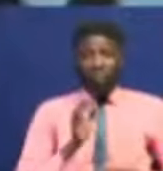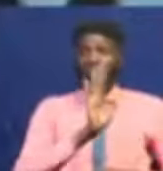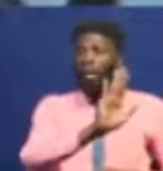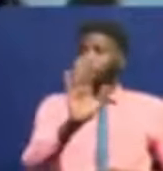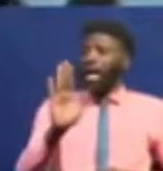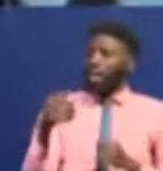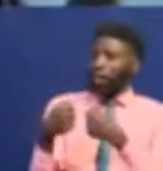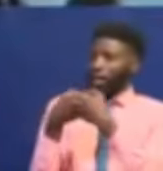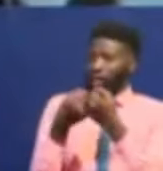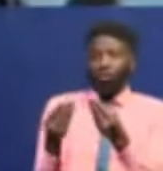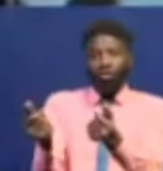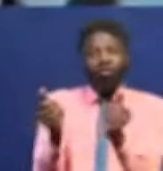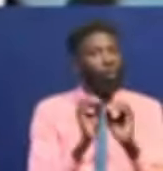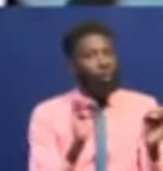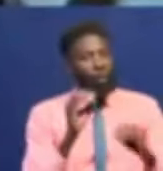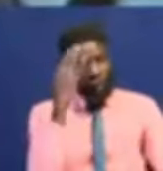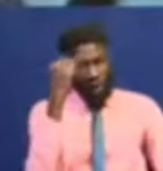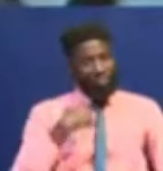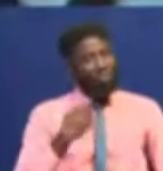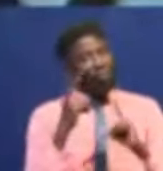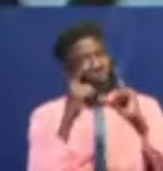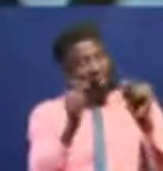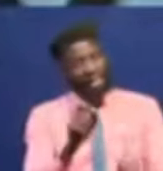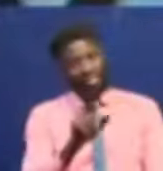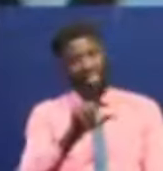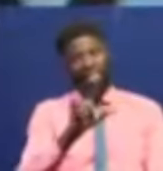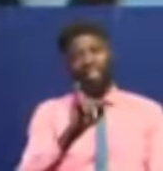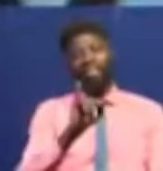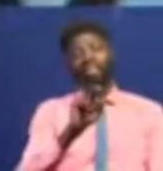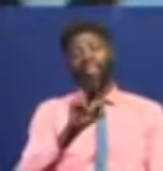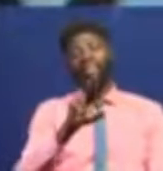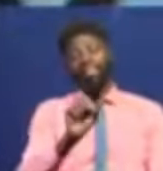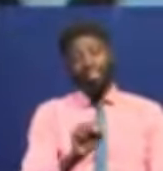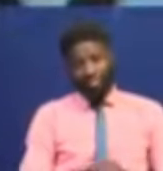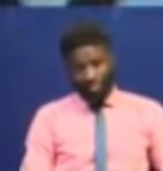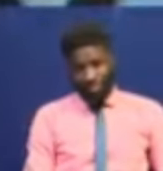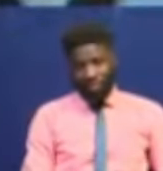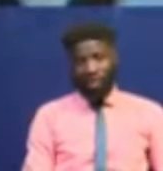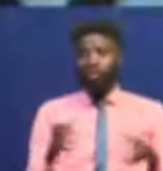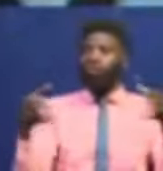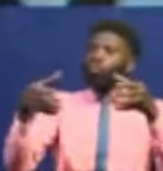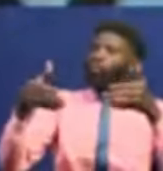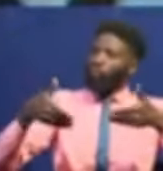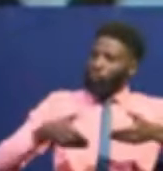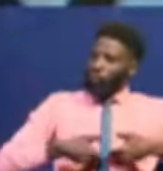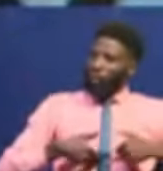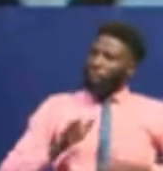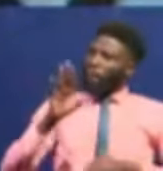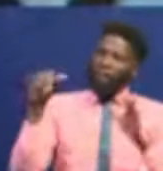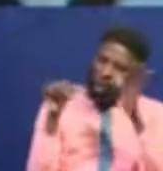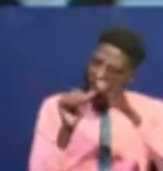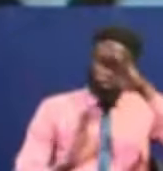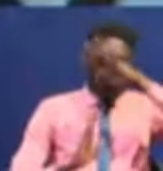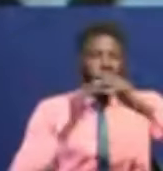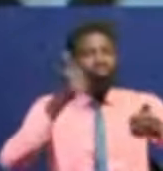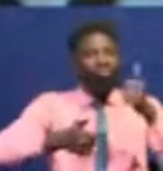issues? And that is why I want to tell you, Linus, these young people, what is their biggest issue?